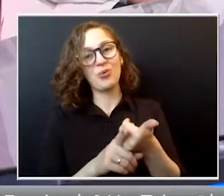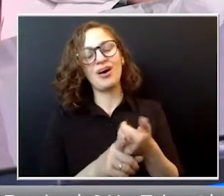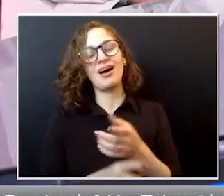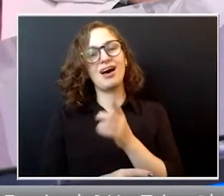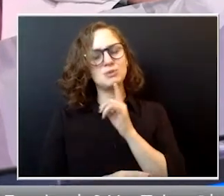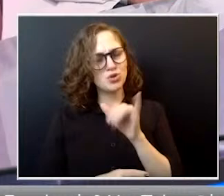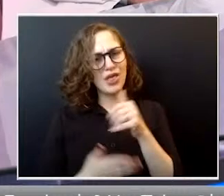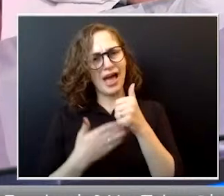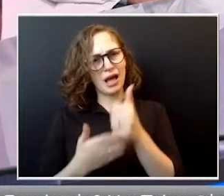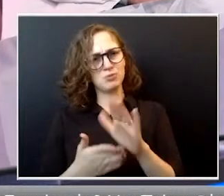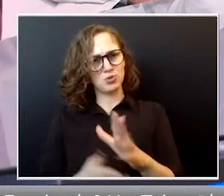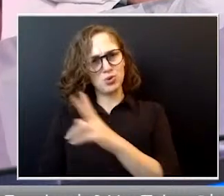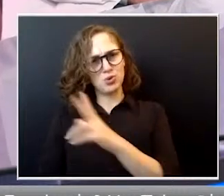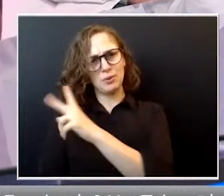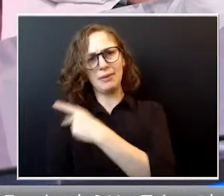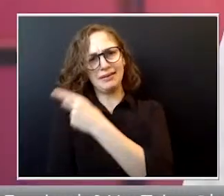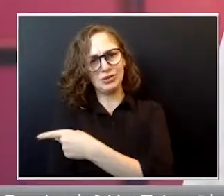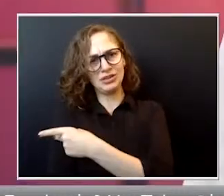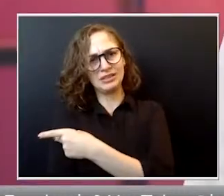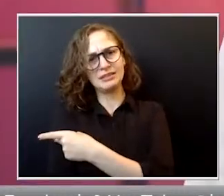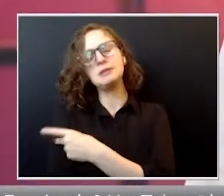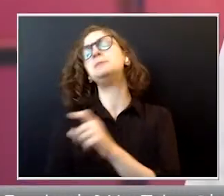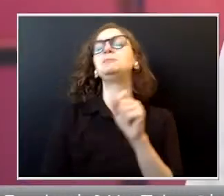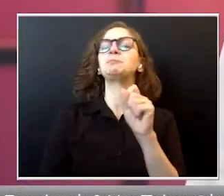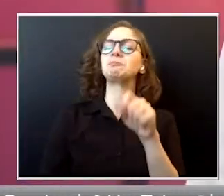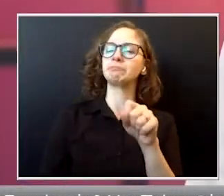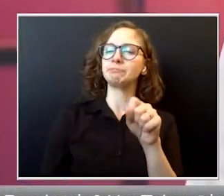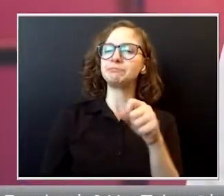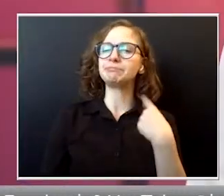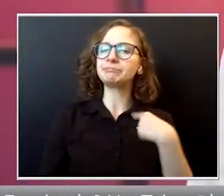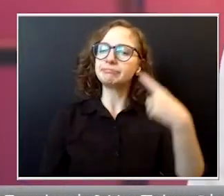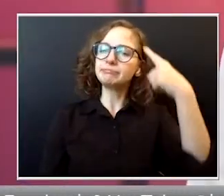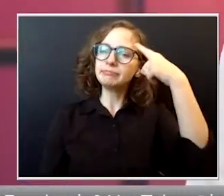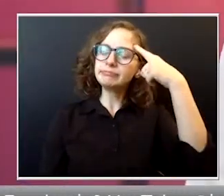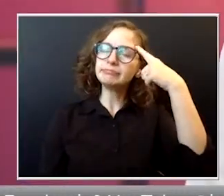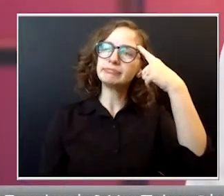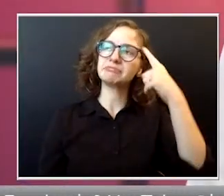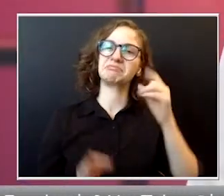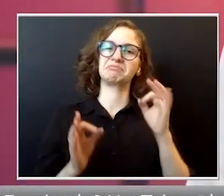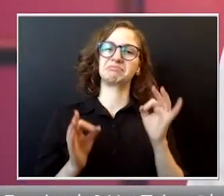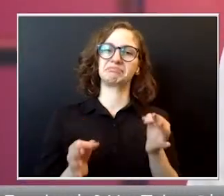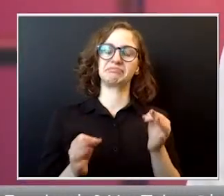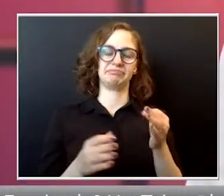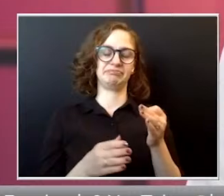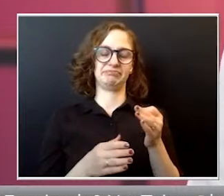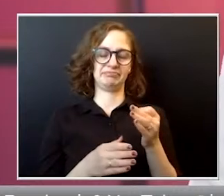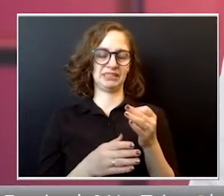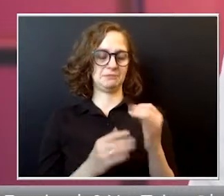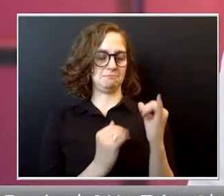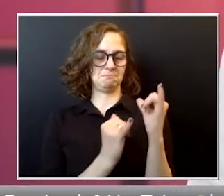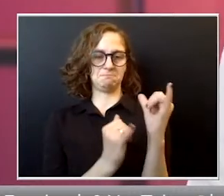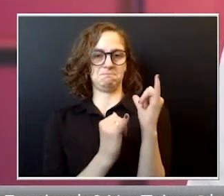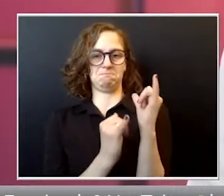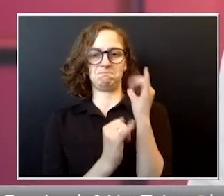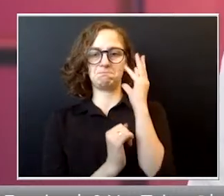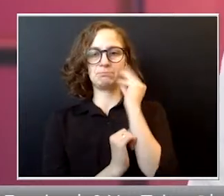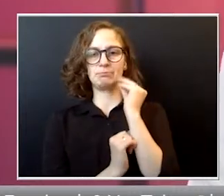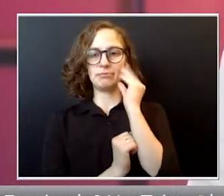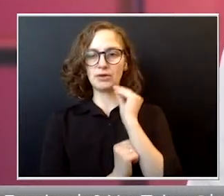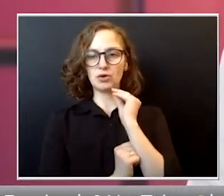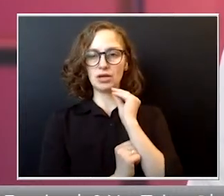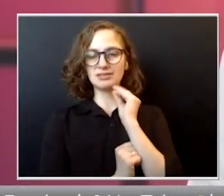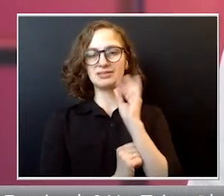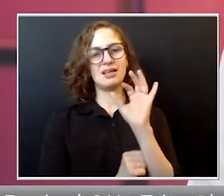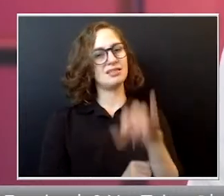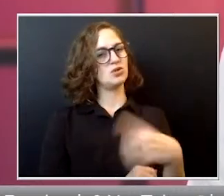to. Yeah, I think certainly a shared experience is one of the easiest ways to connect with an individual,